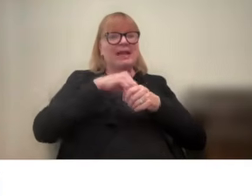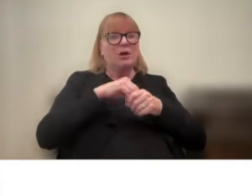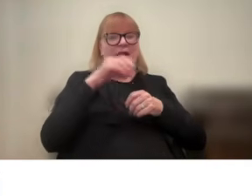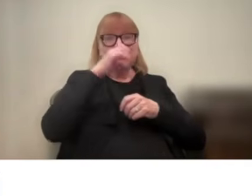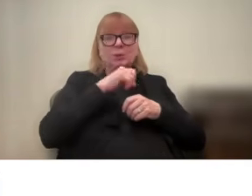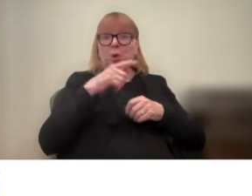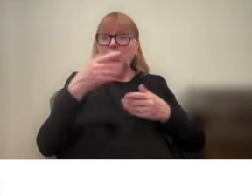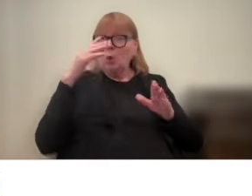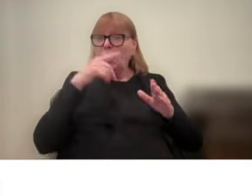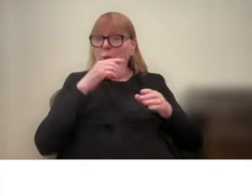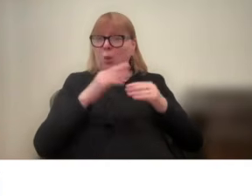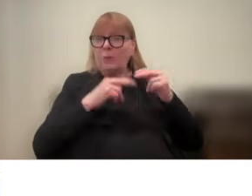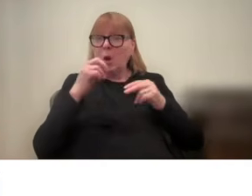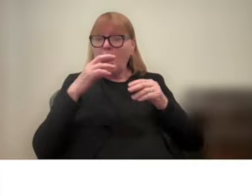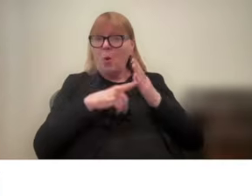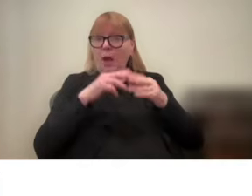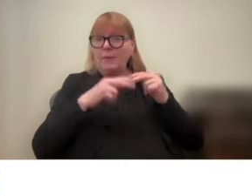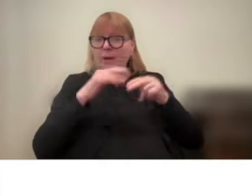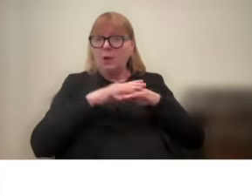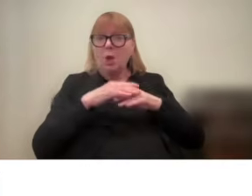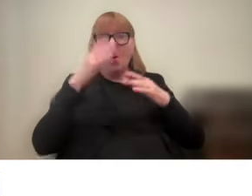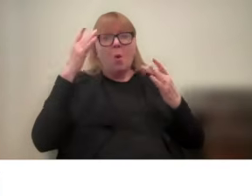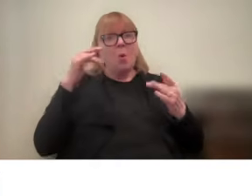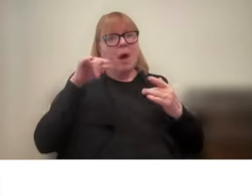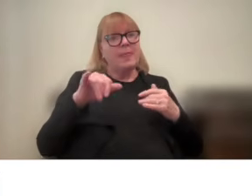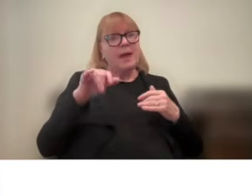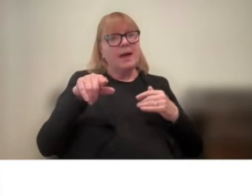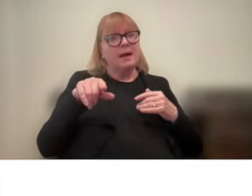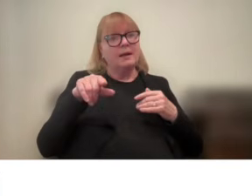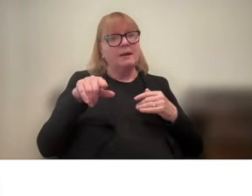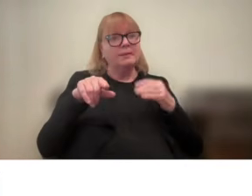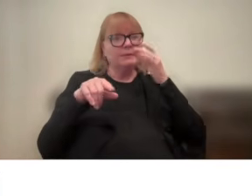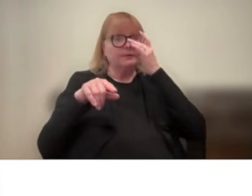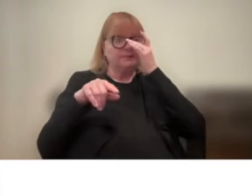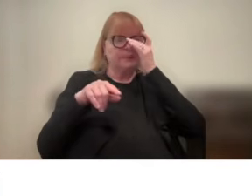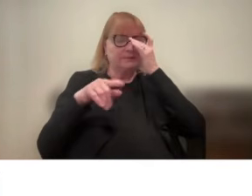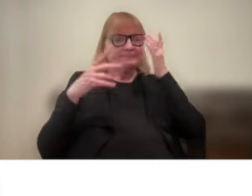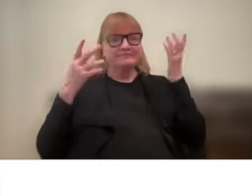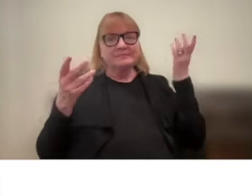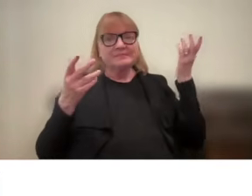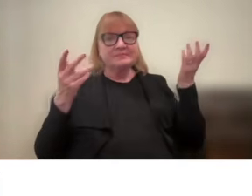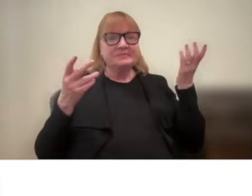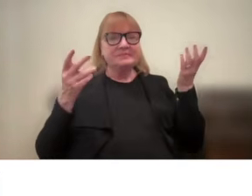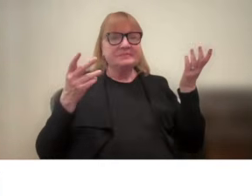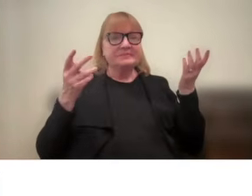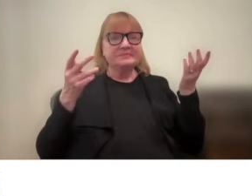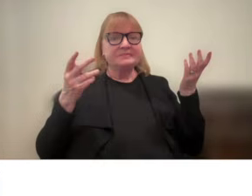know who built it or what it was built on, why is it being kind of